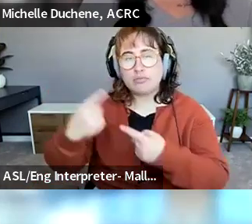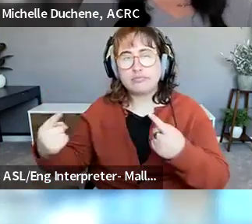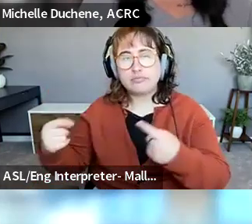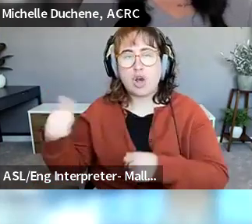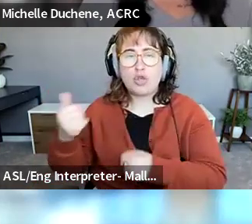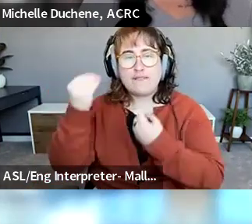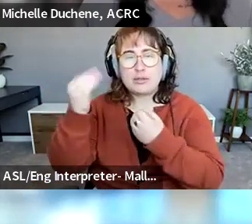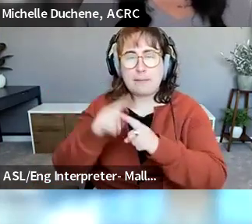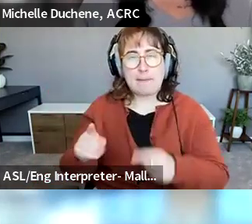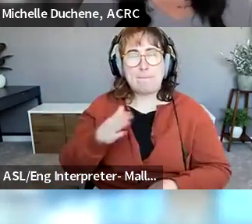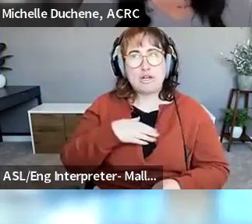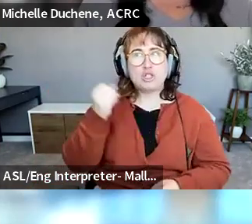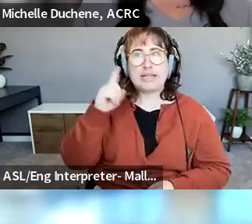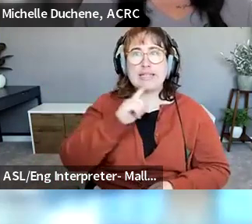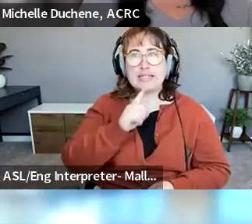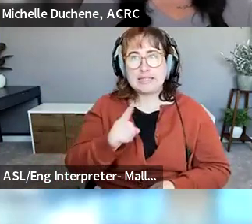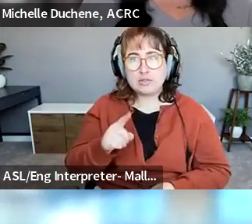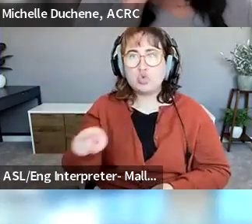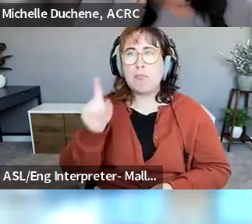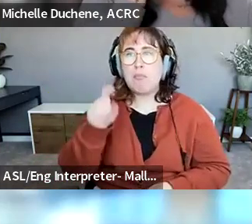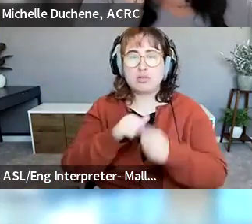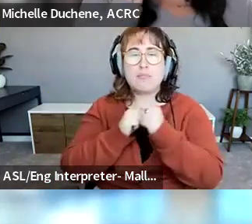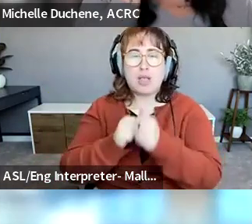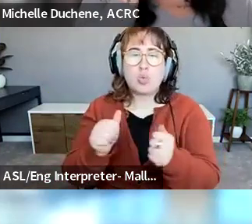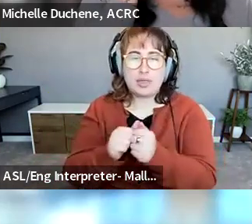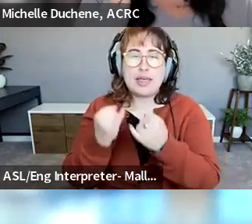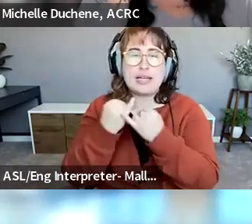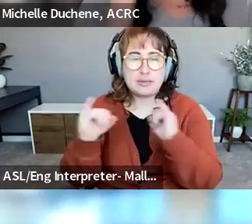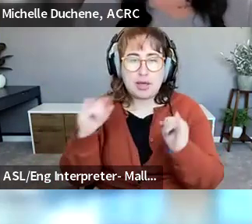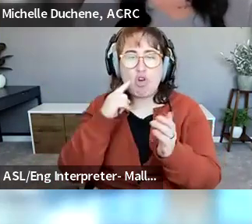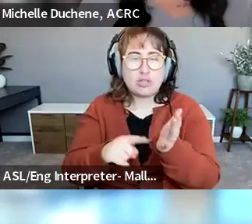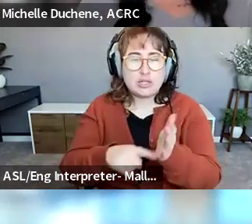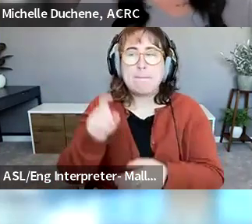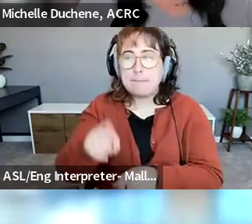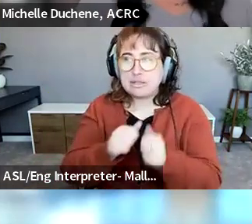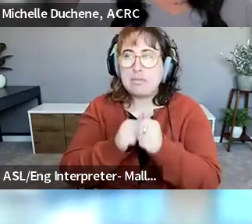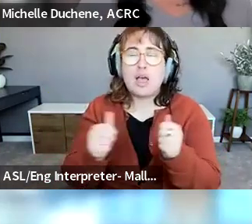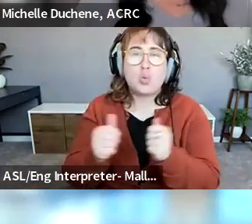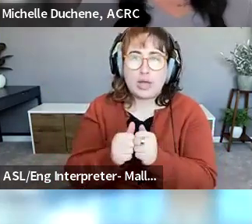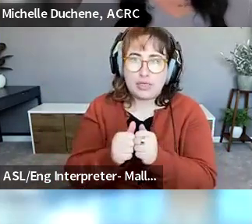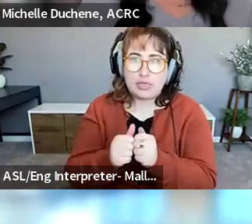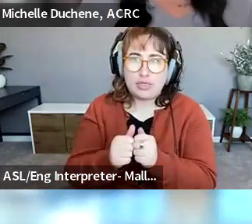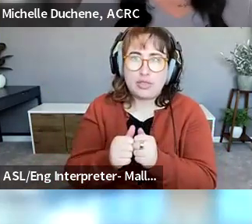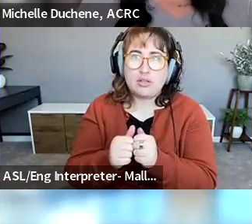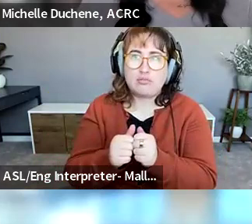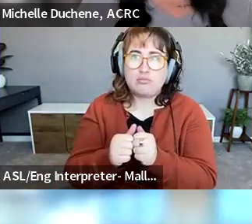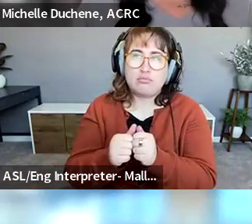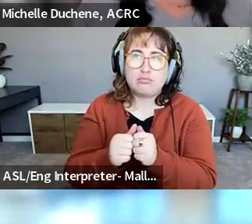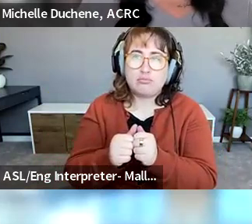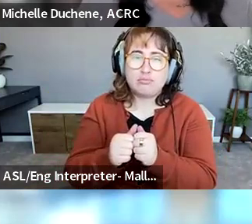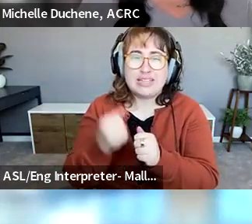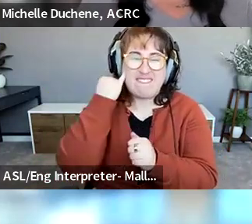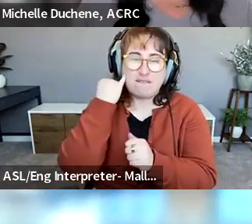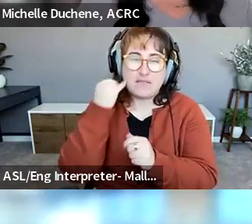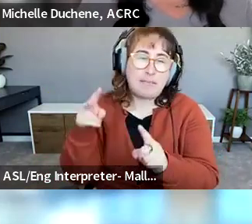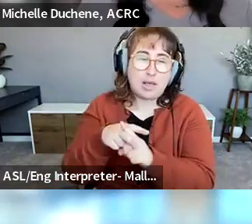believe our understanding is that you must comply with those independent audits. You must comply with the, if applicable, the